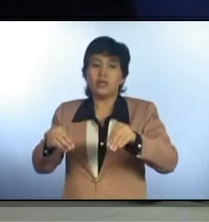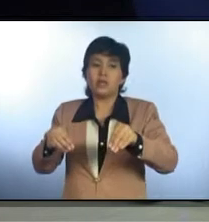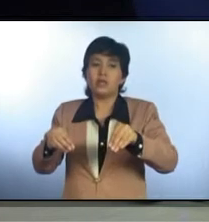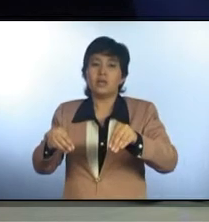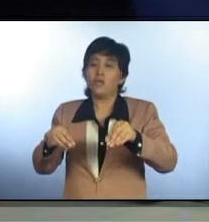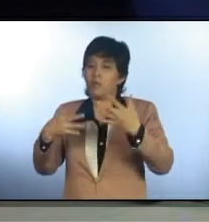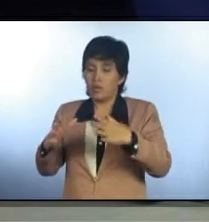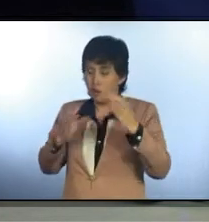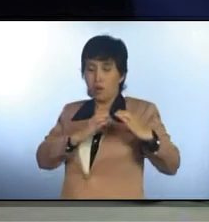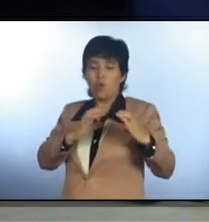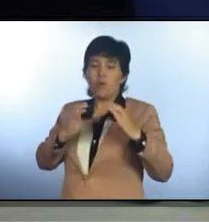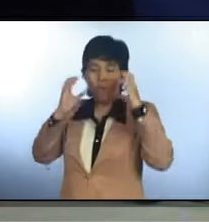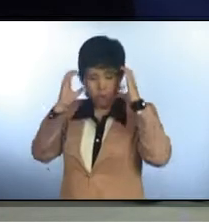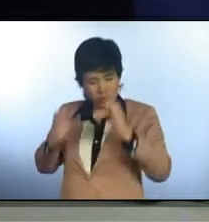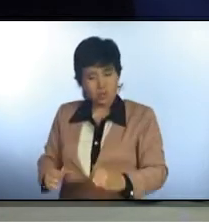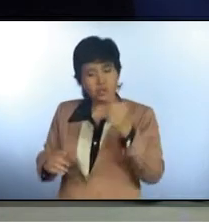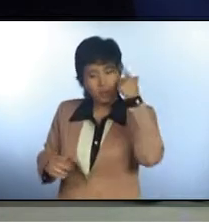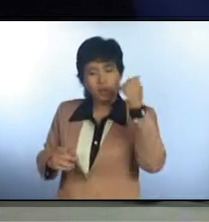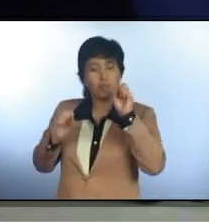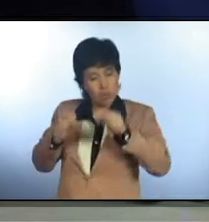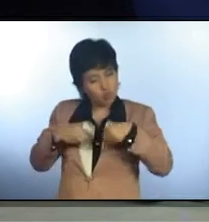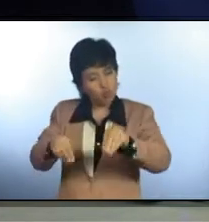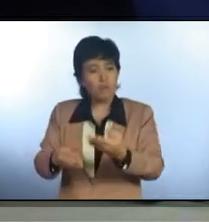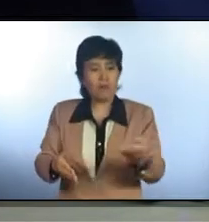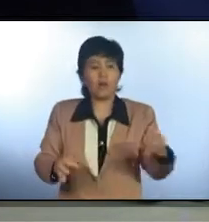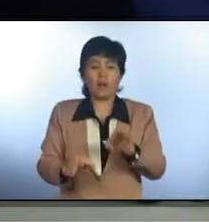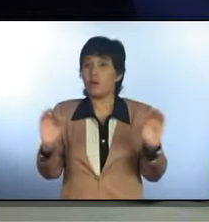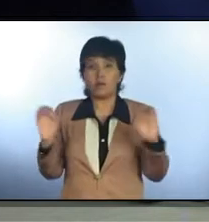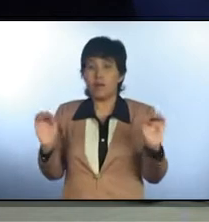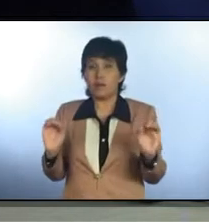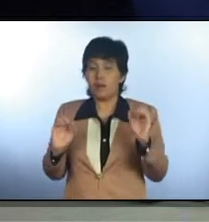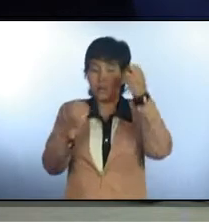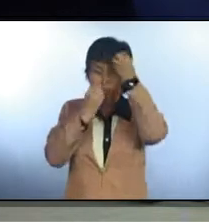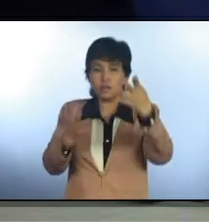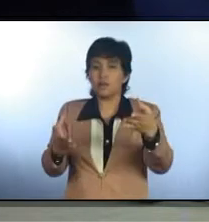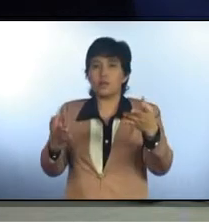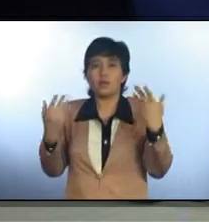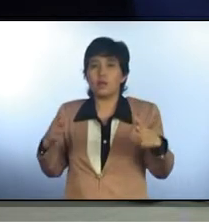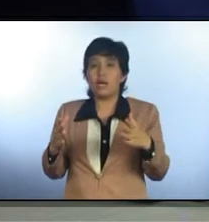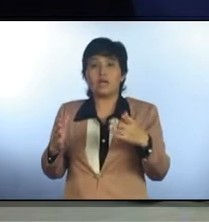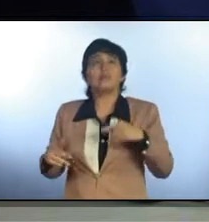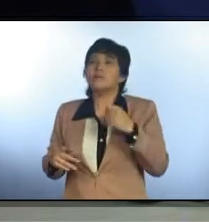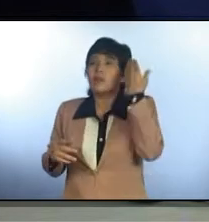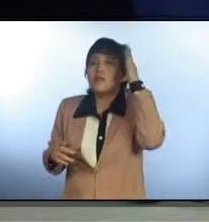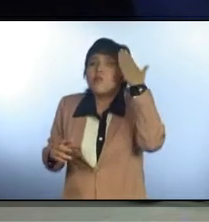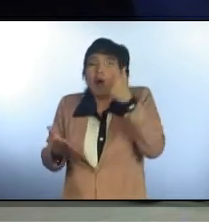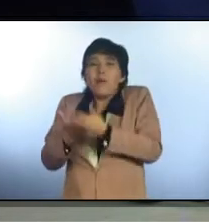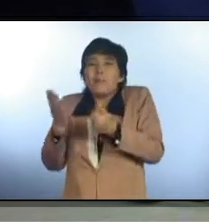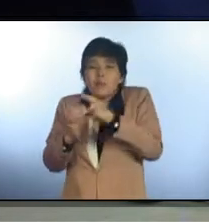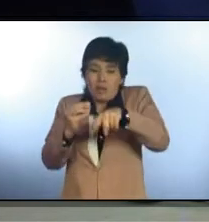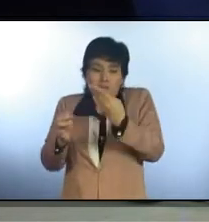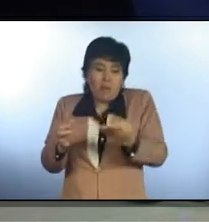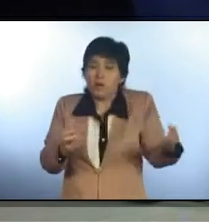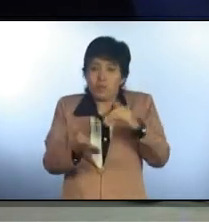in a concert, okay? You can sell a product when they have nothing to do or when they are in a park, okay?